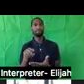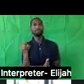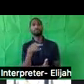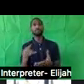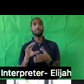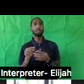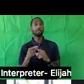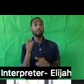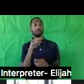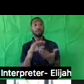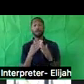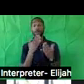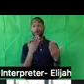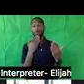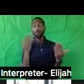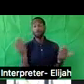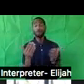I'm really grateful to be here with you again.